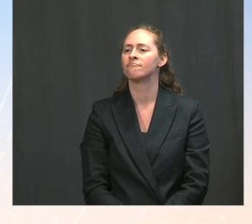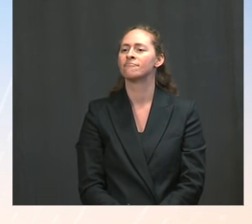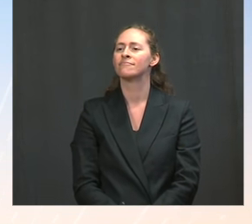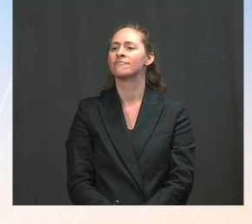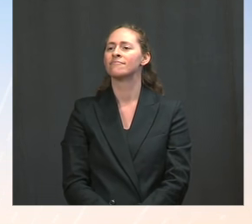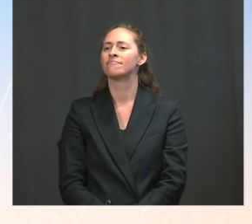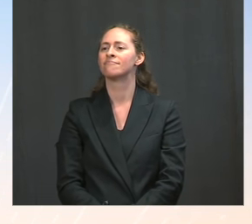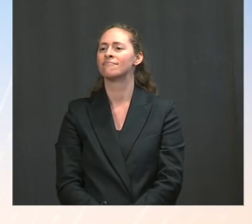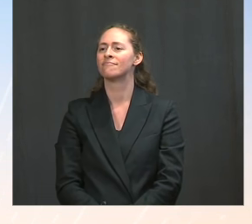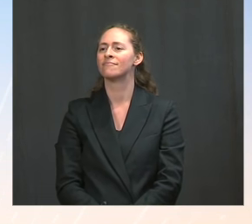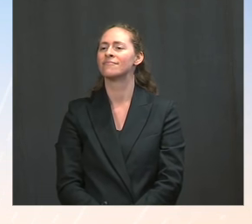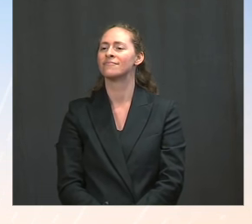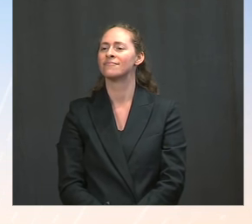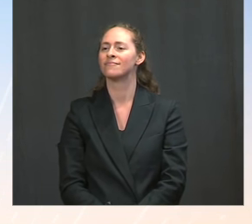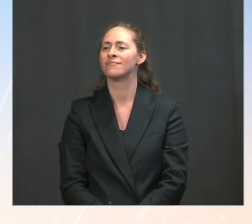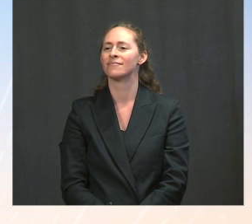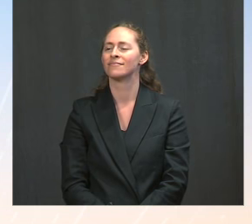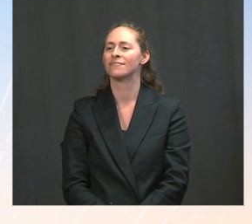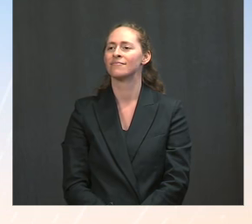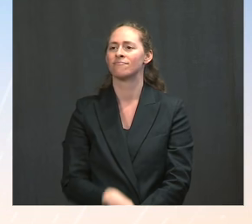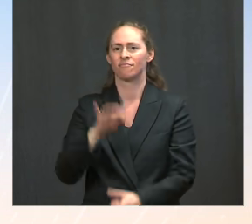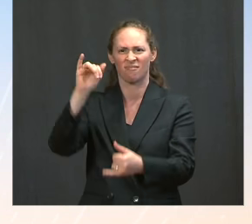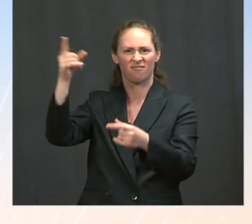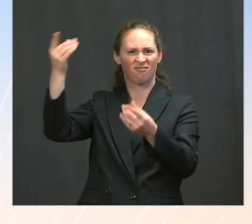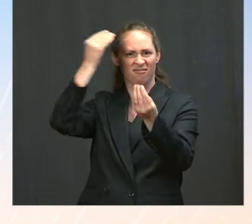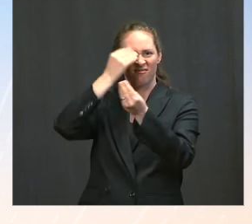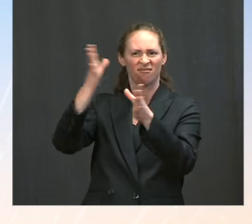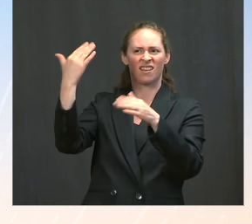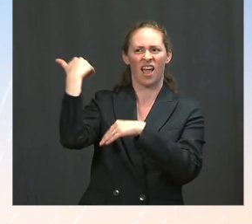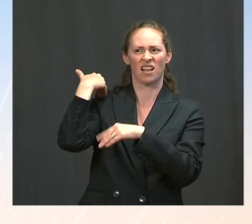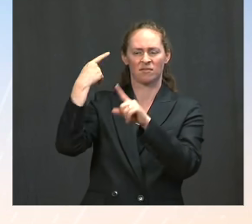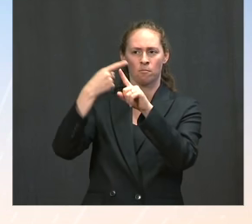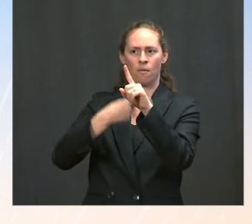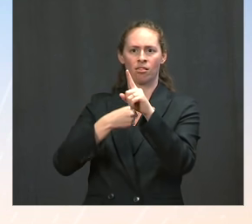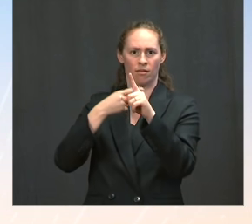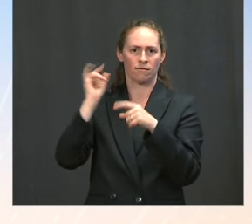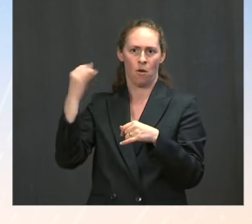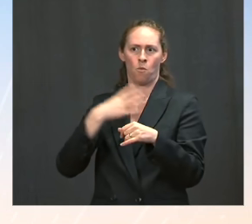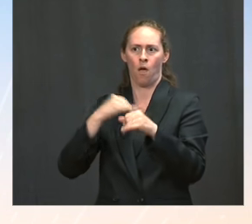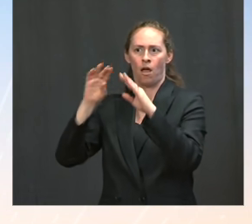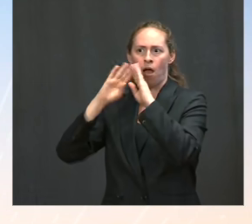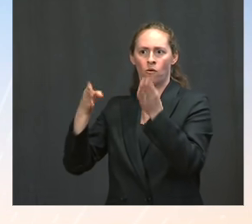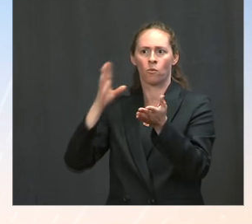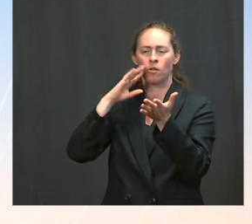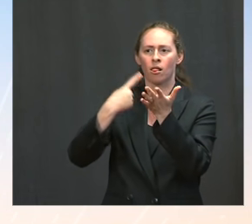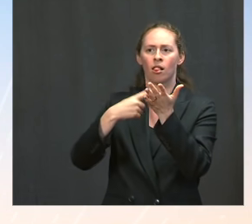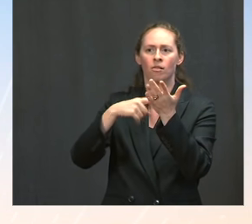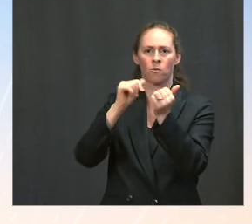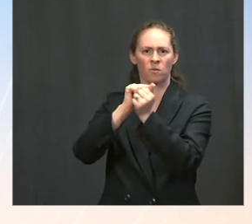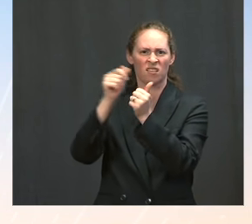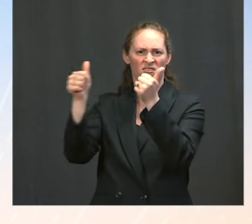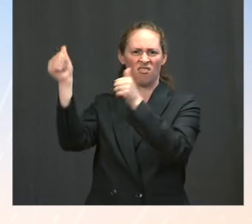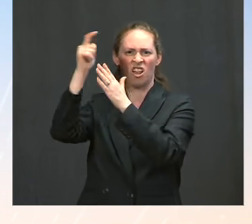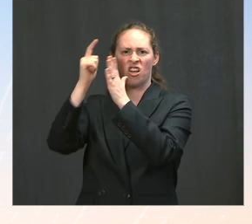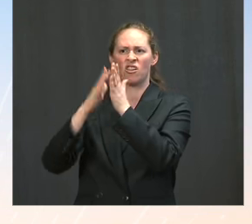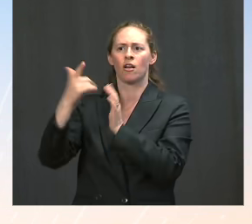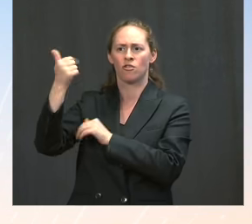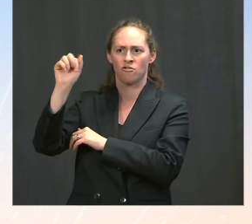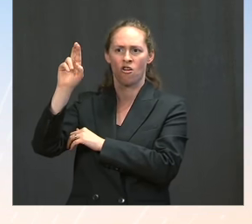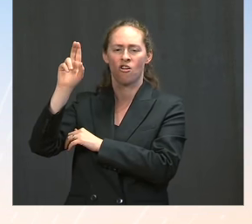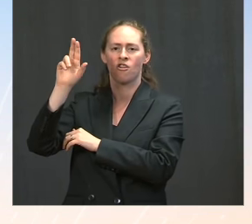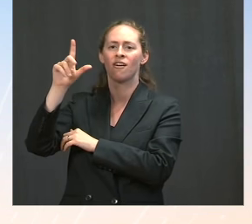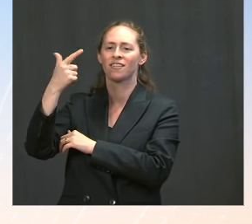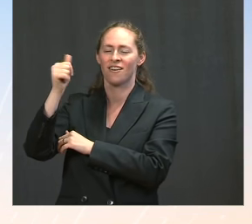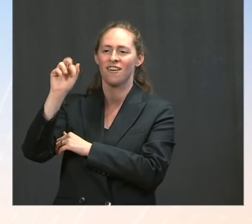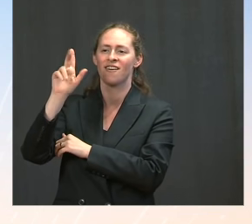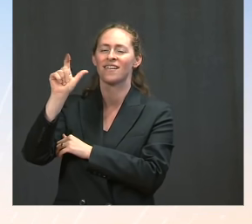announced last month at the White House with Attorney General Garland. In addition to targeting gun traffickers to keep guns out of the hands of criminals,